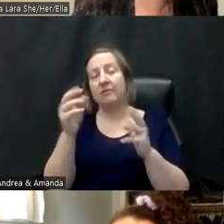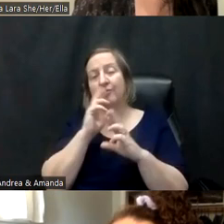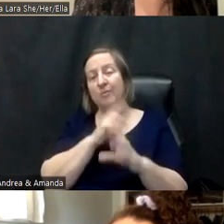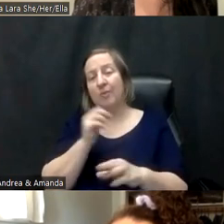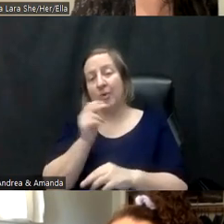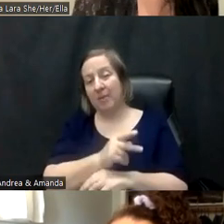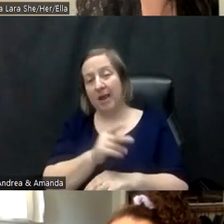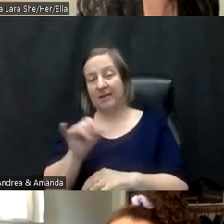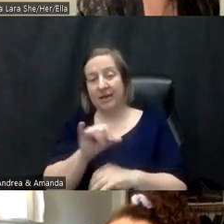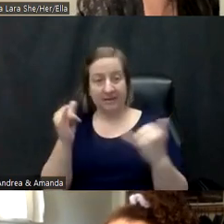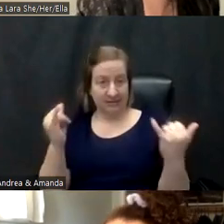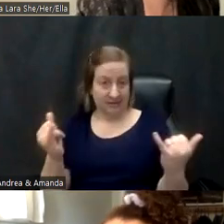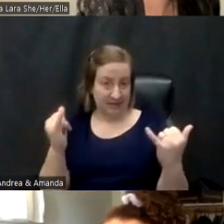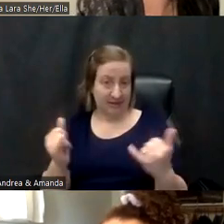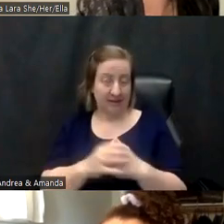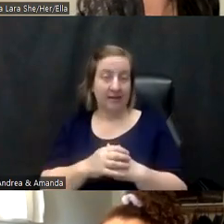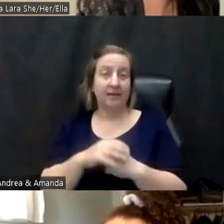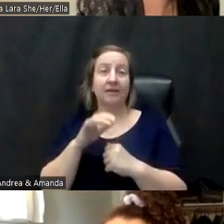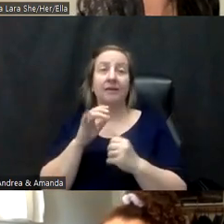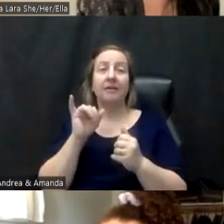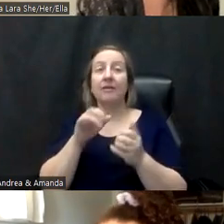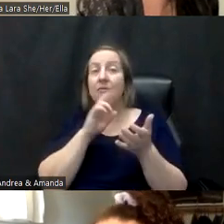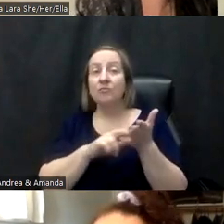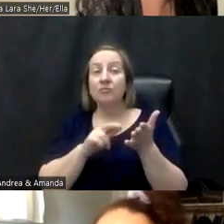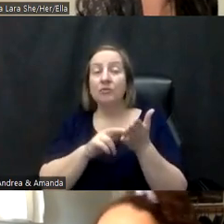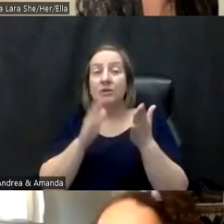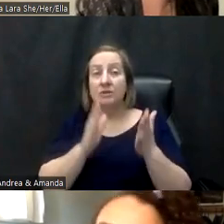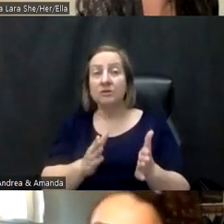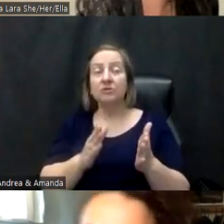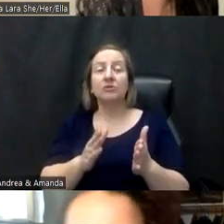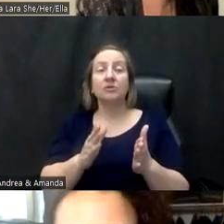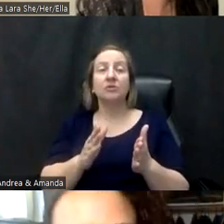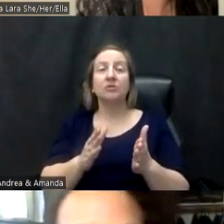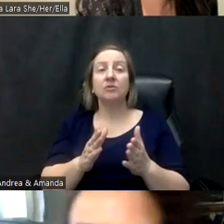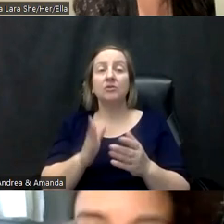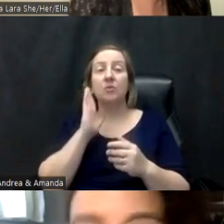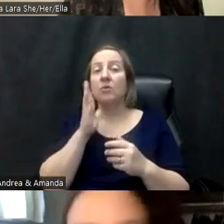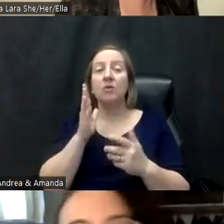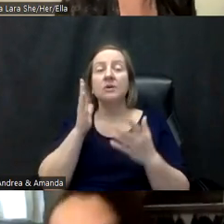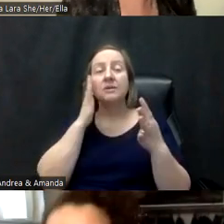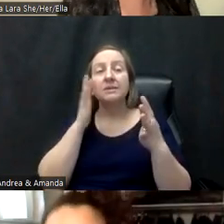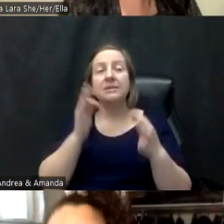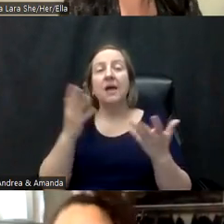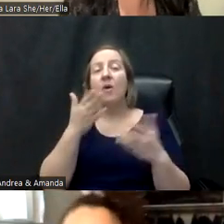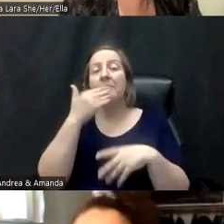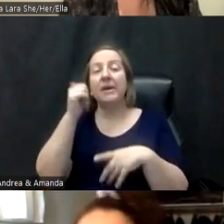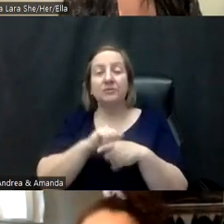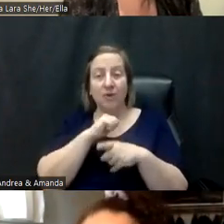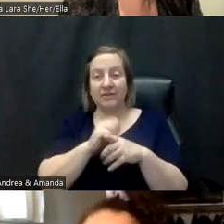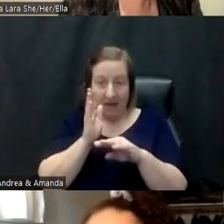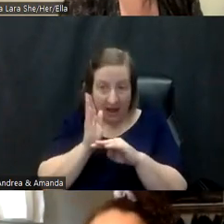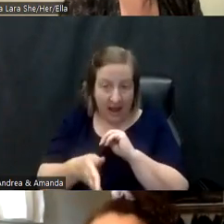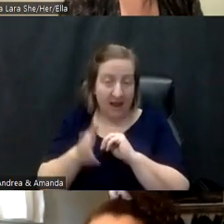we did today. These researchers won't be deciding what's a best practice after the presentation